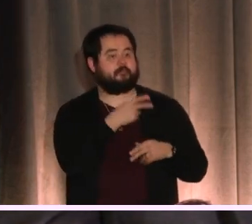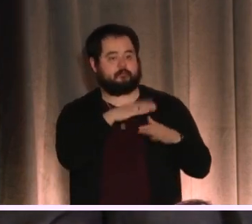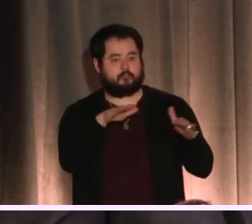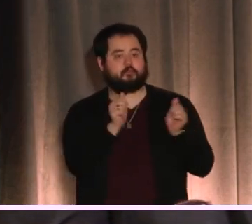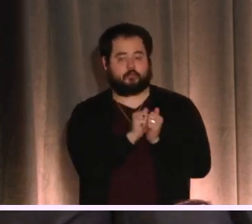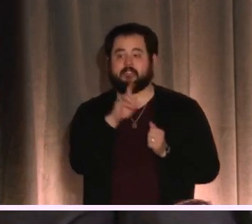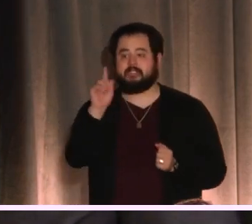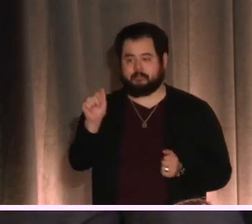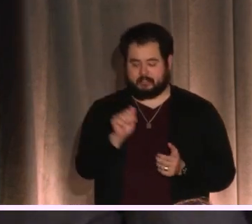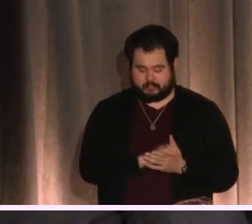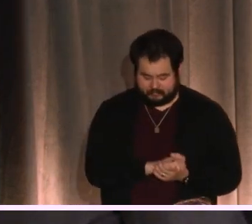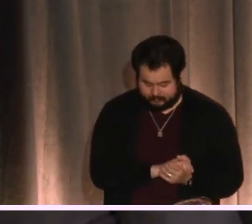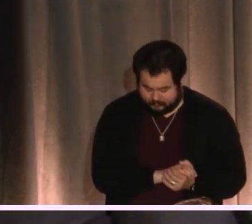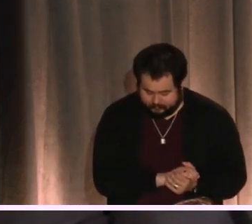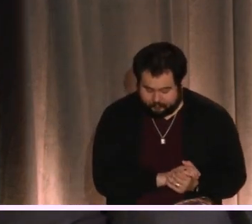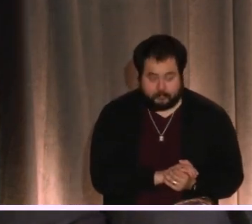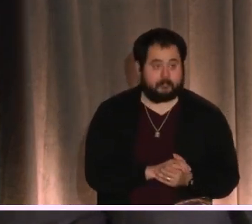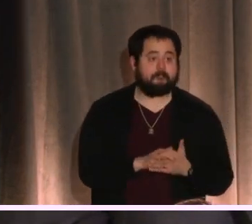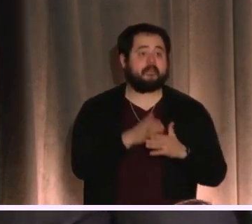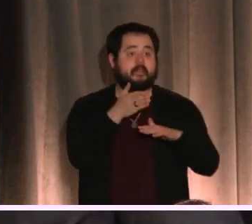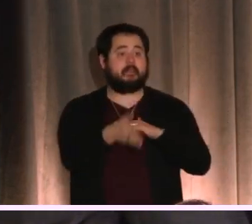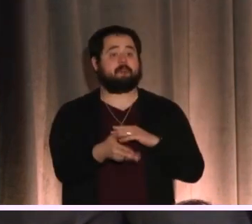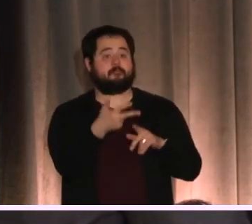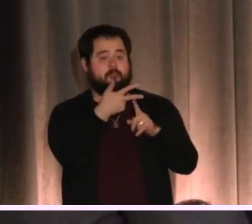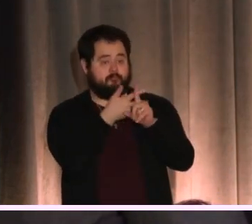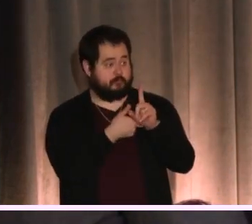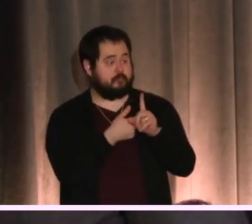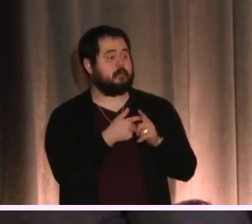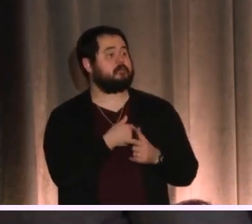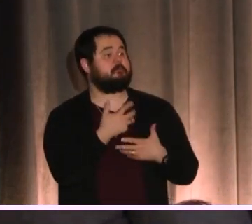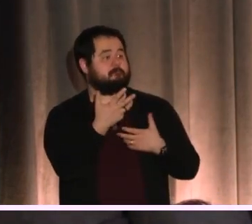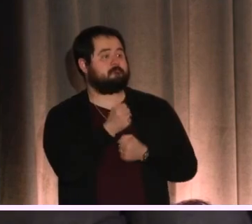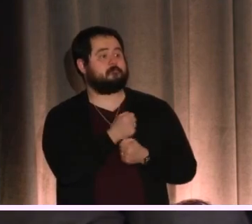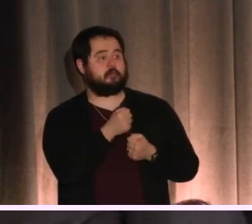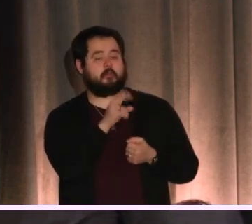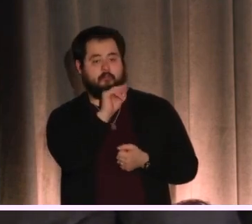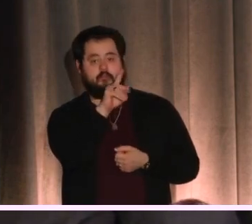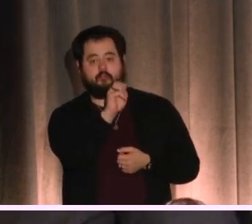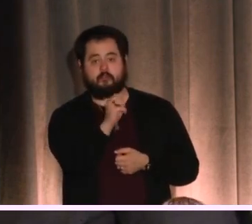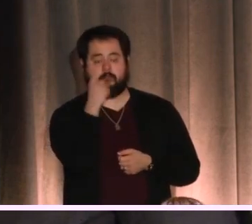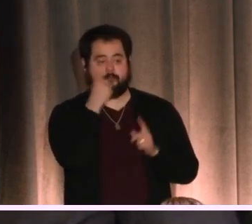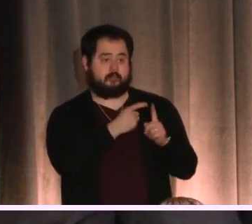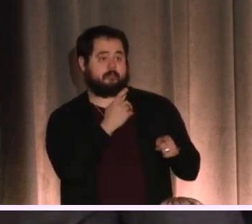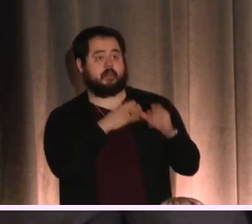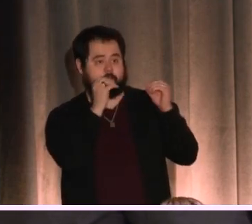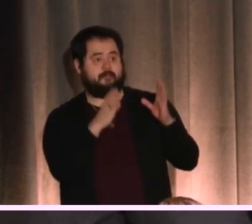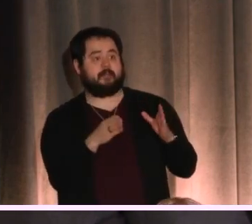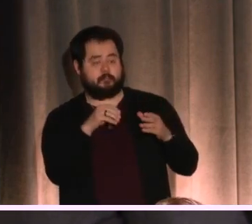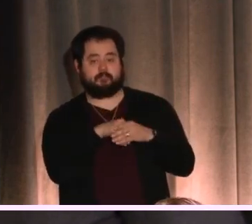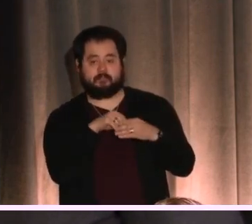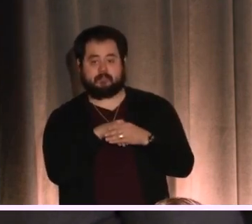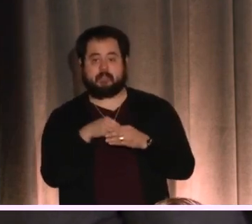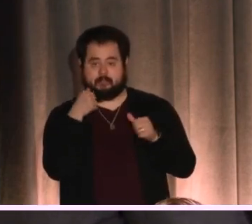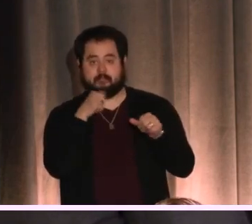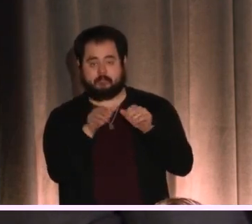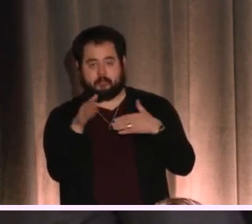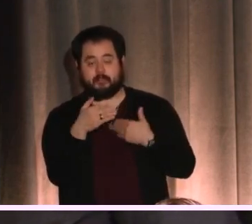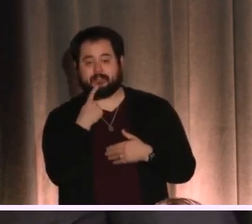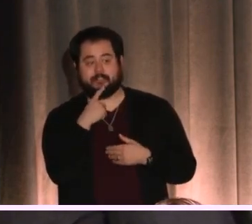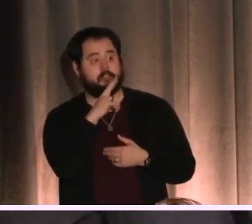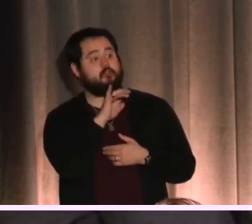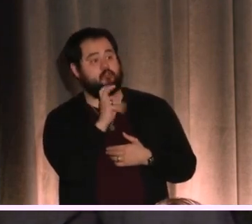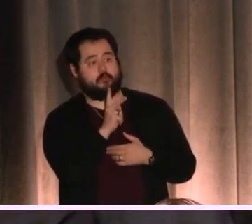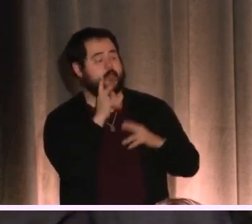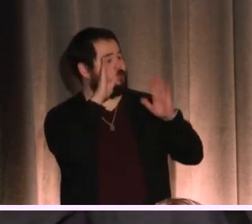disabilities. After 3 months, I received a note from my professor in my mailbox that said, "Rick, it was